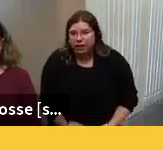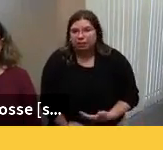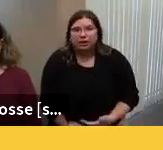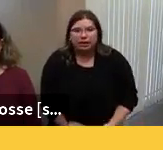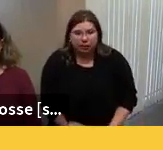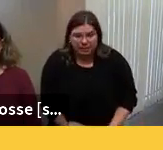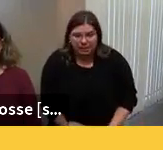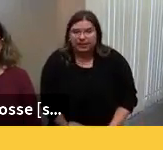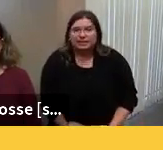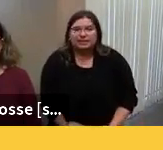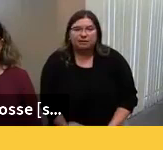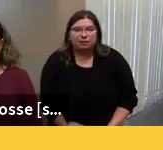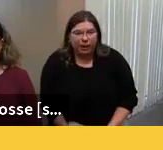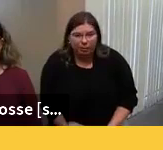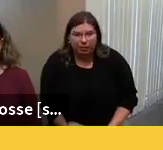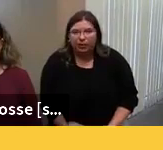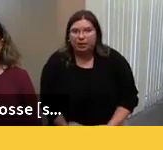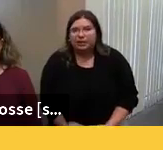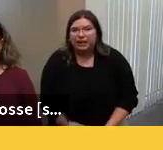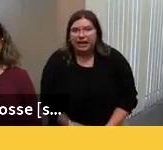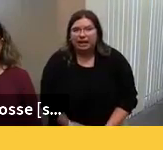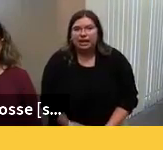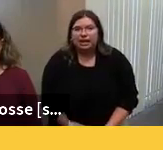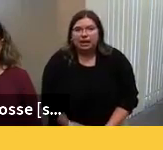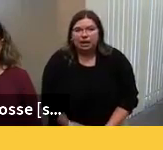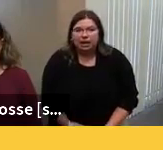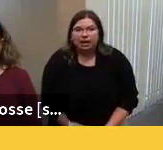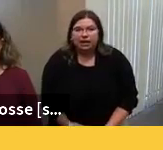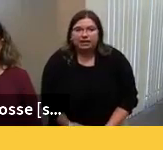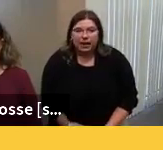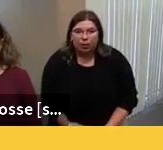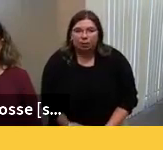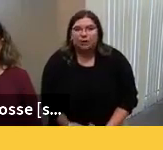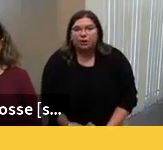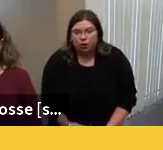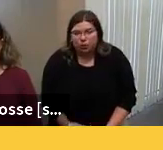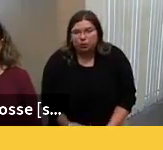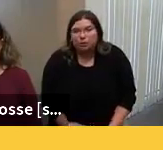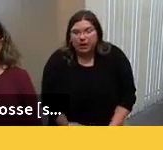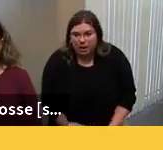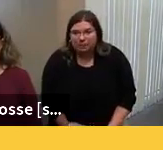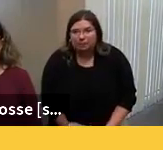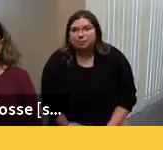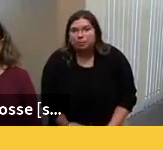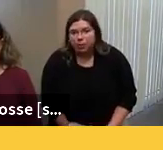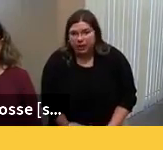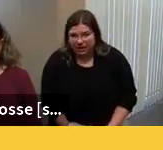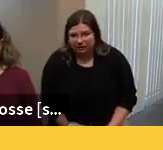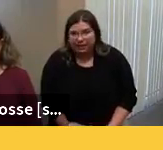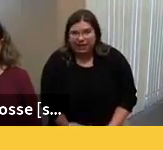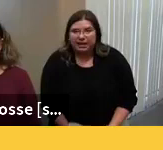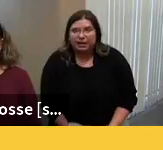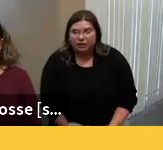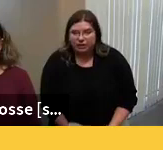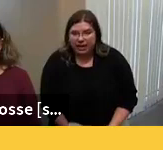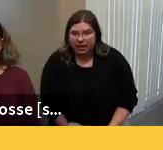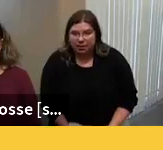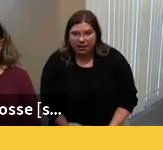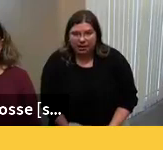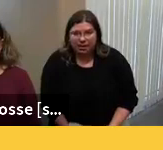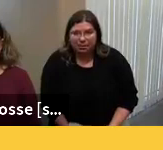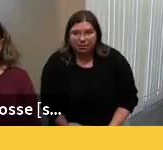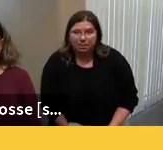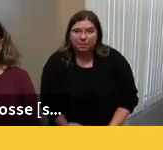structure and grammar and linguistics and vocabulary building to help you become more native-like in your